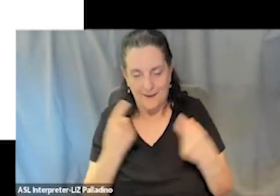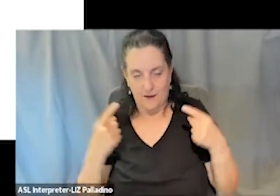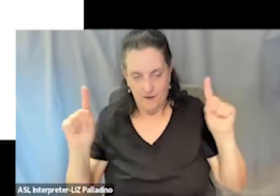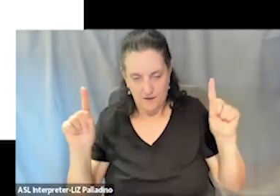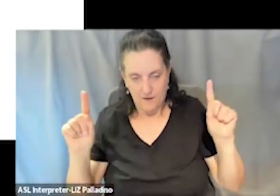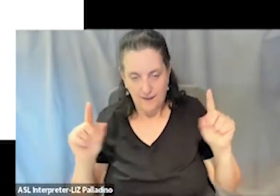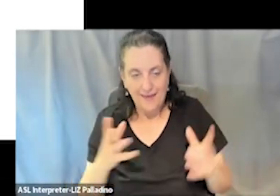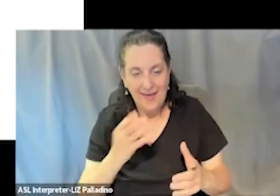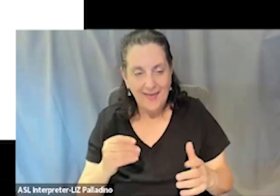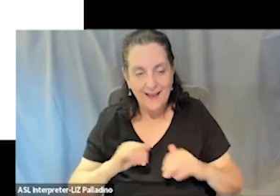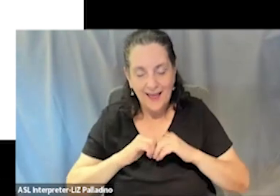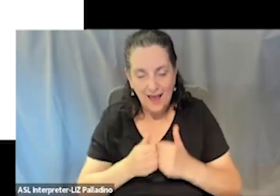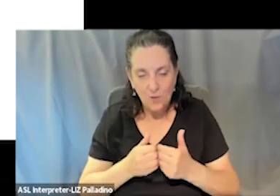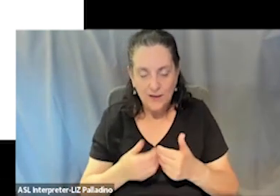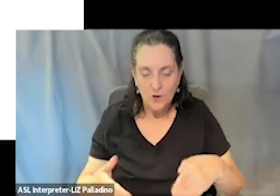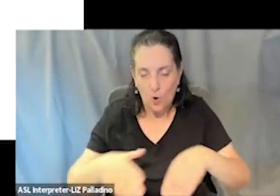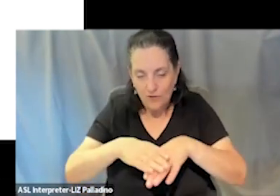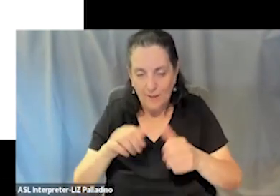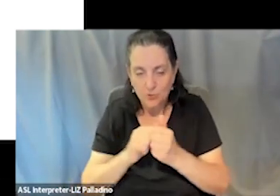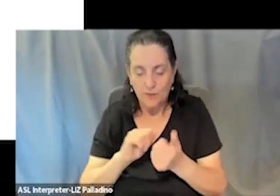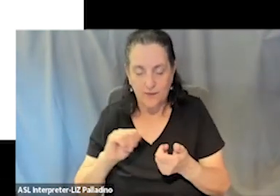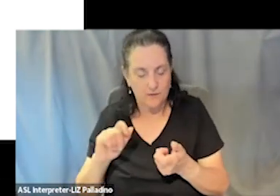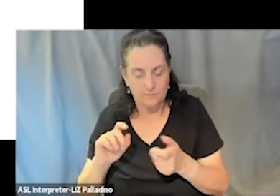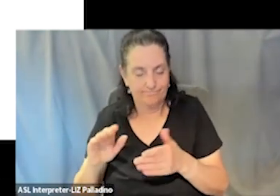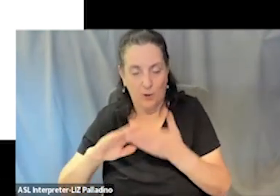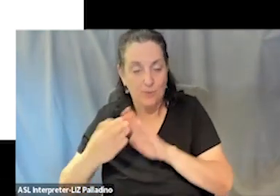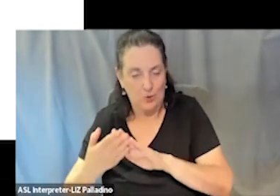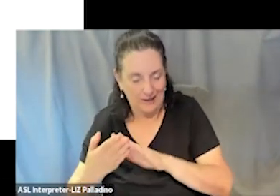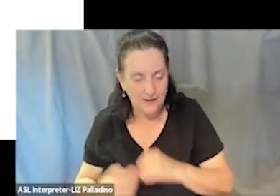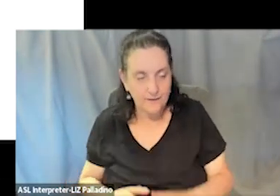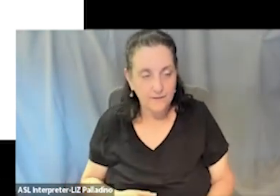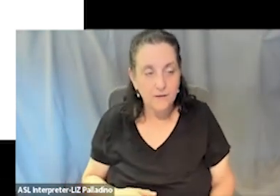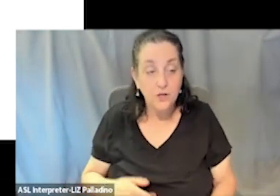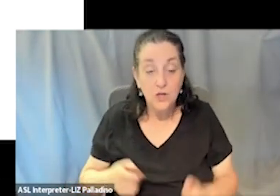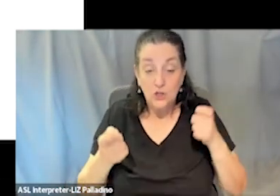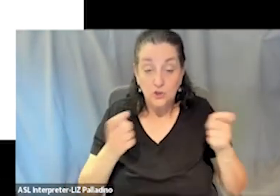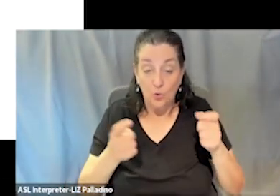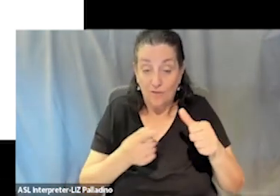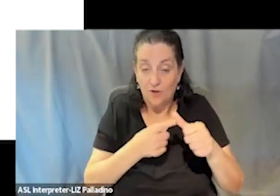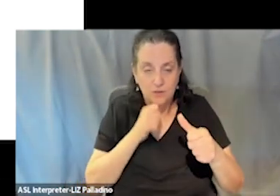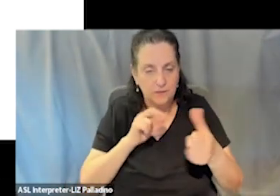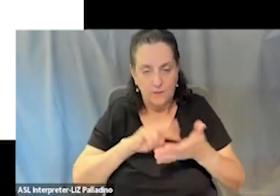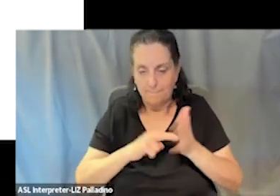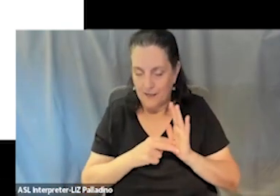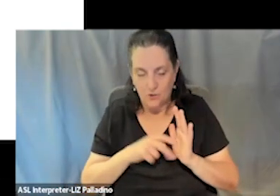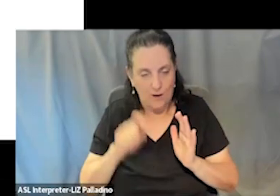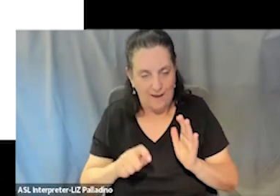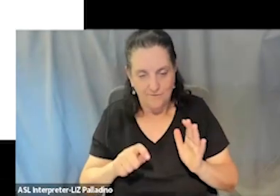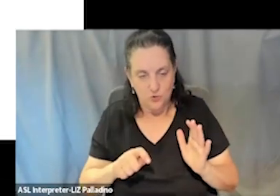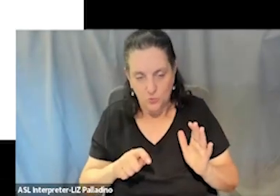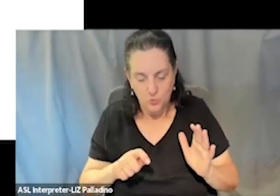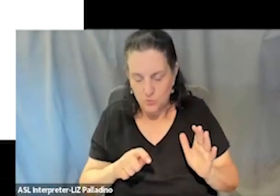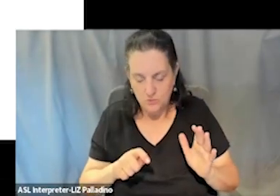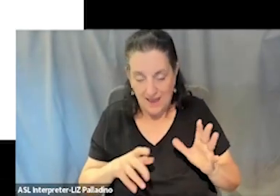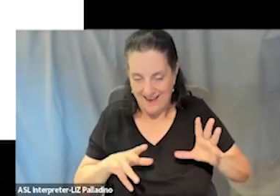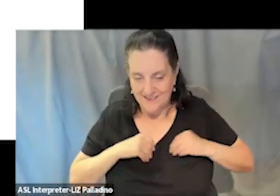the organization's need. Donor first is not donor controlled. You don't have to accept every single gift.